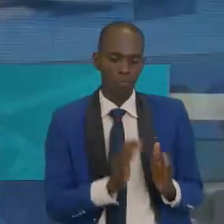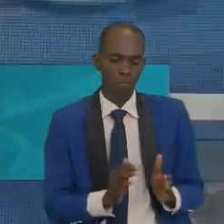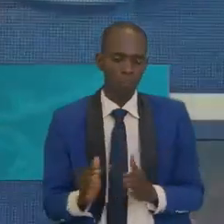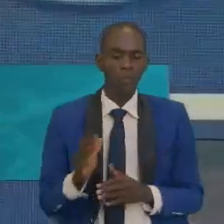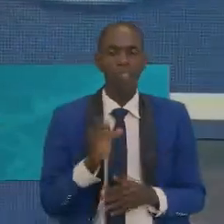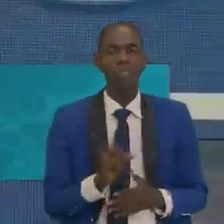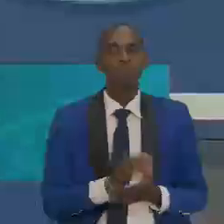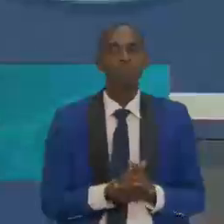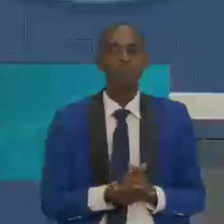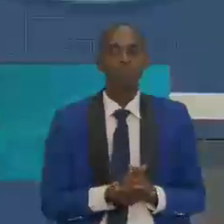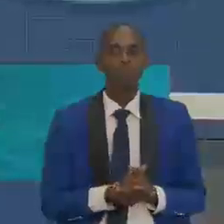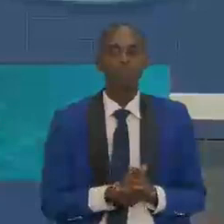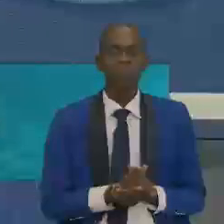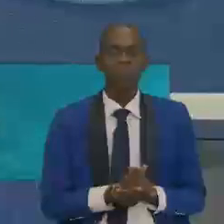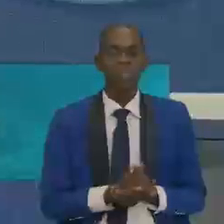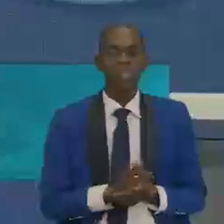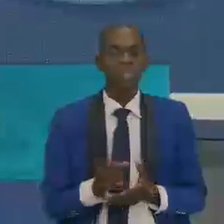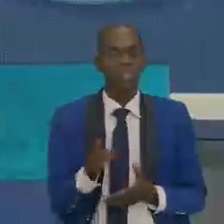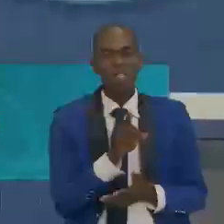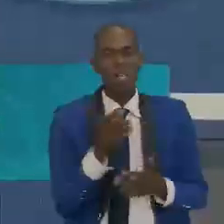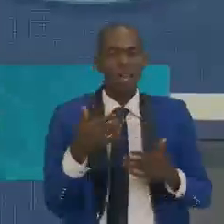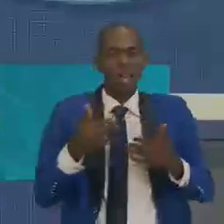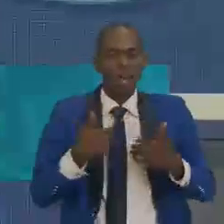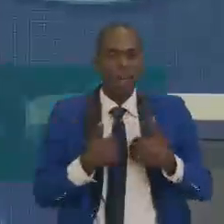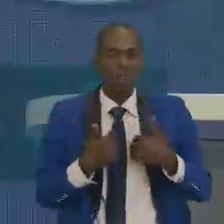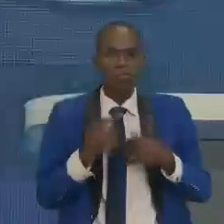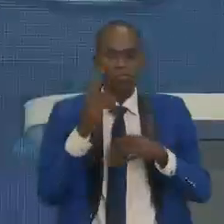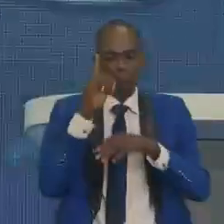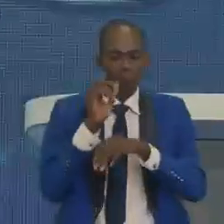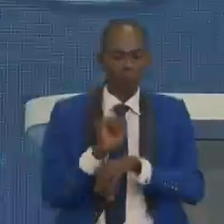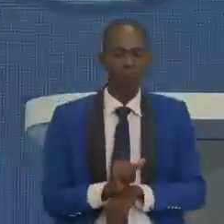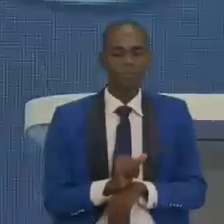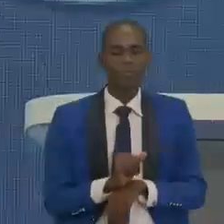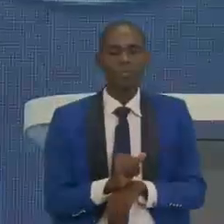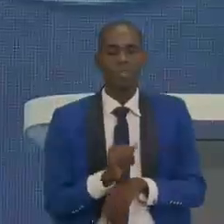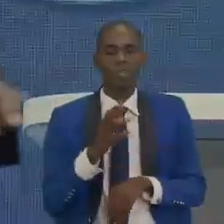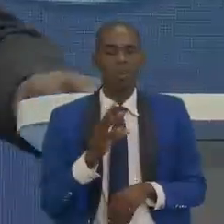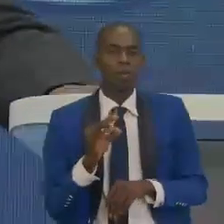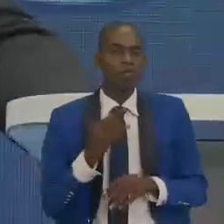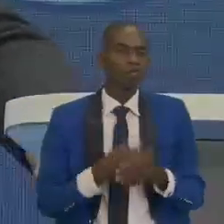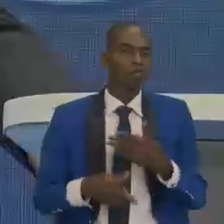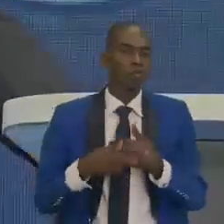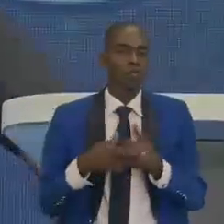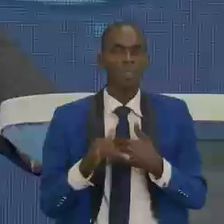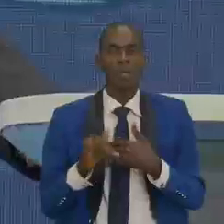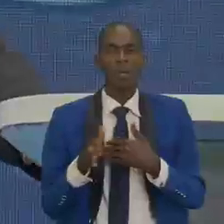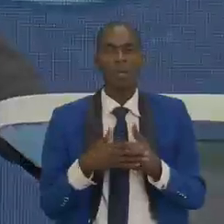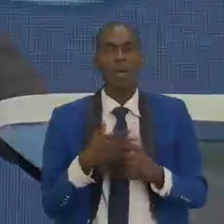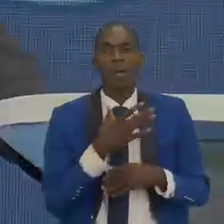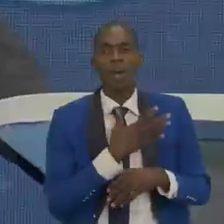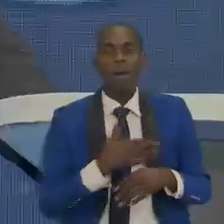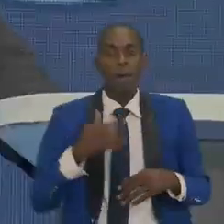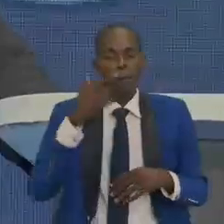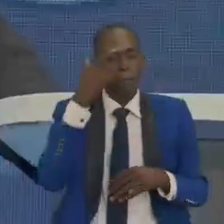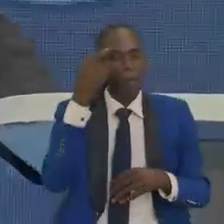They have habitual return, turning back. And because of